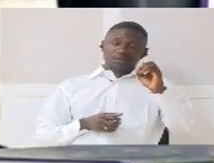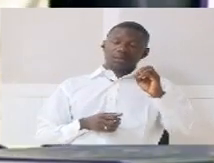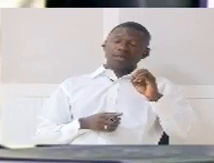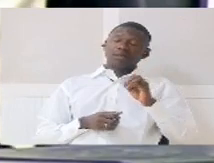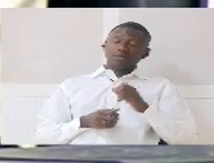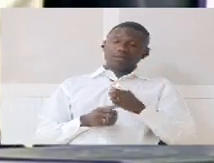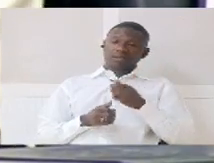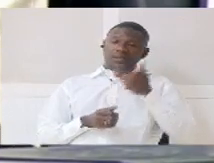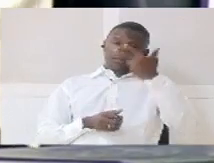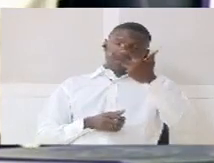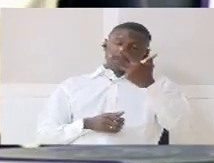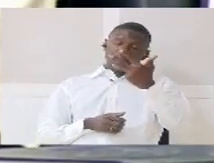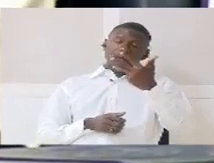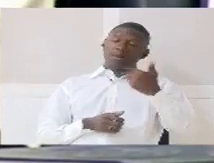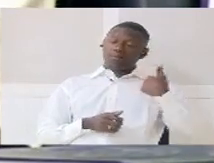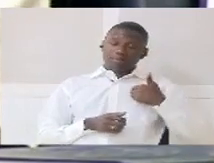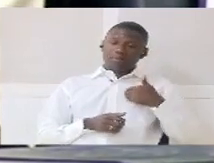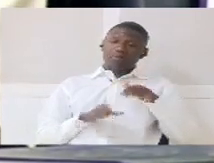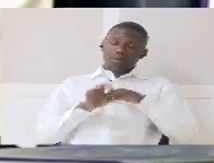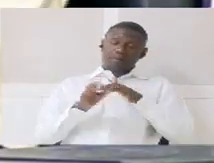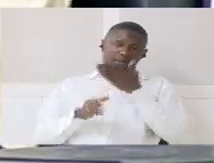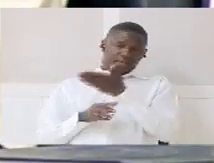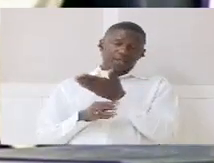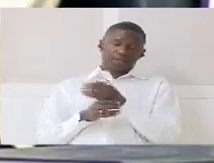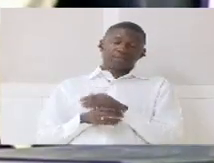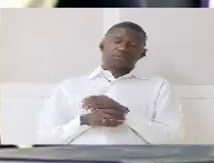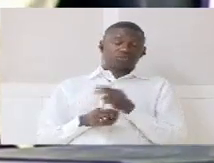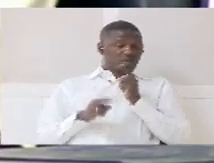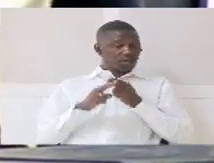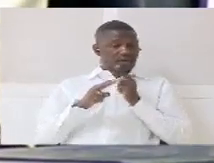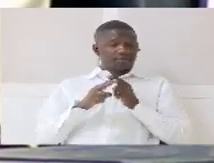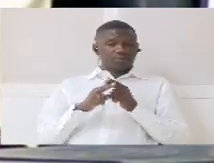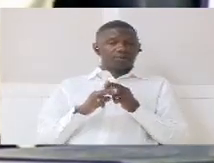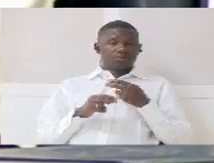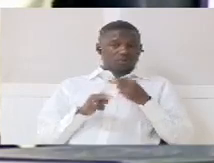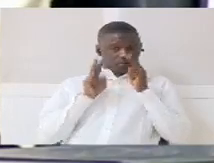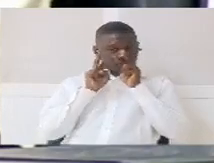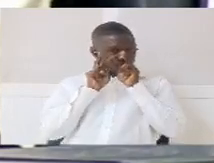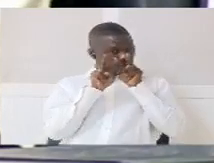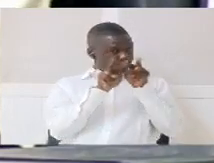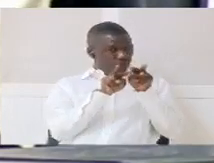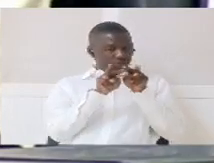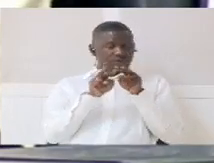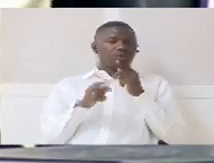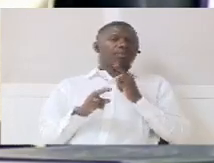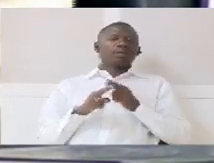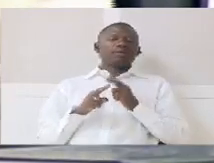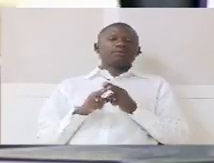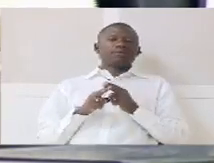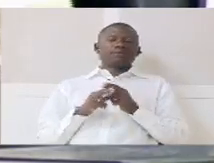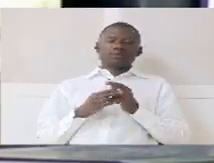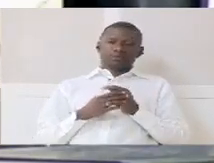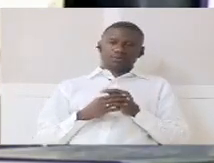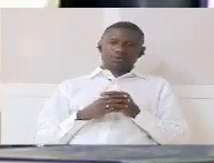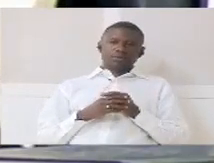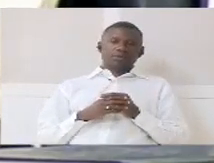the Rosani. They were all at the remand. Their eyes are on you now. So now they are all monitoring you. So be careful. Yes. Puru